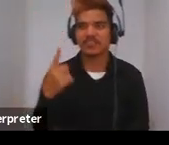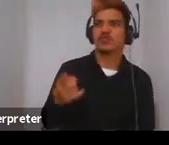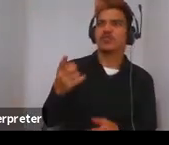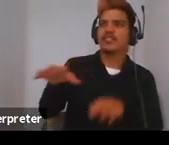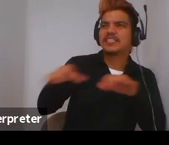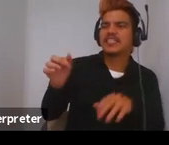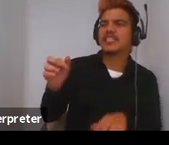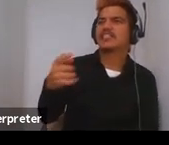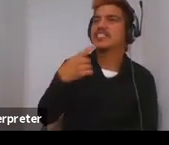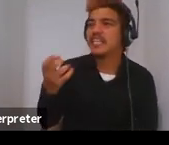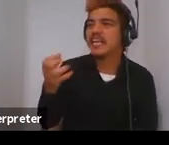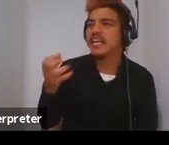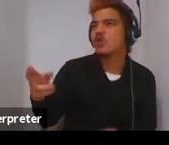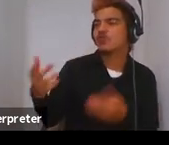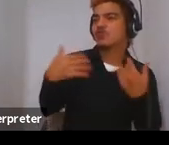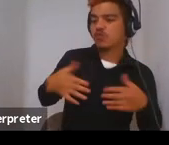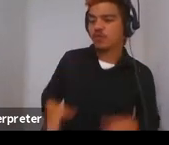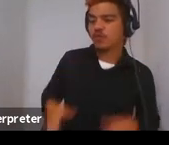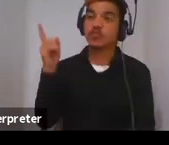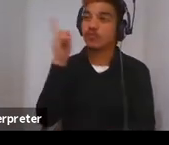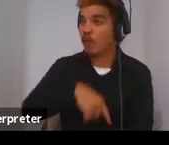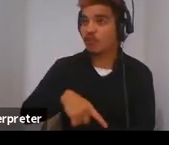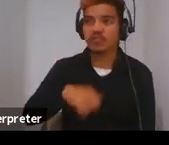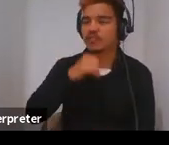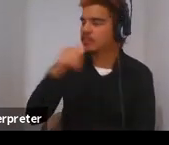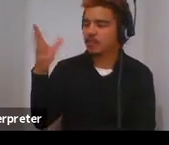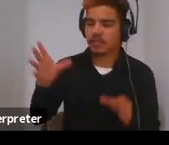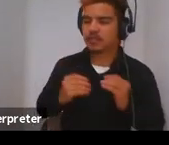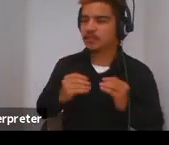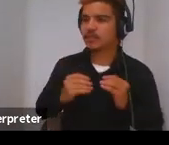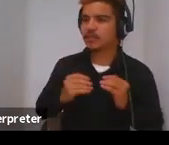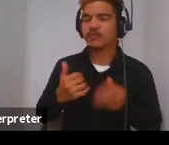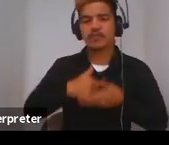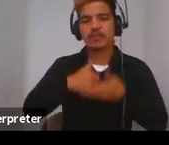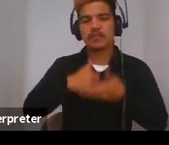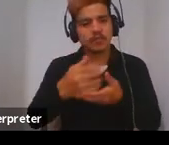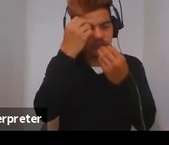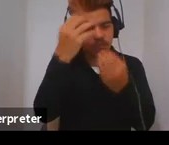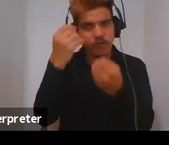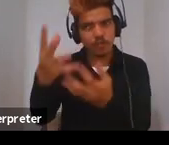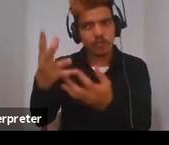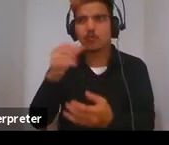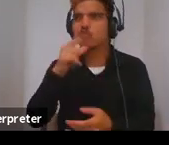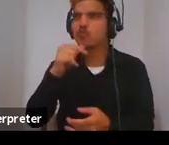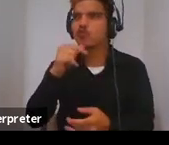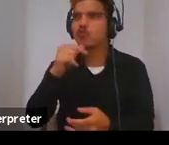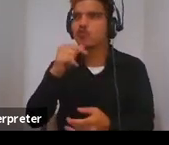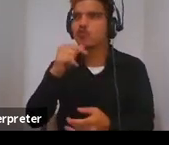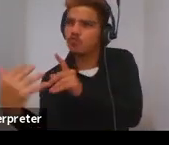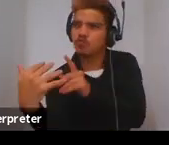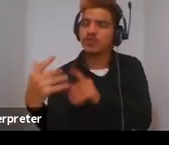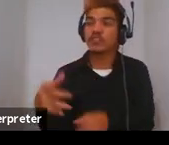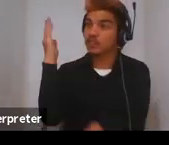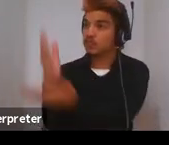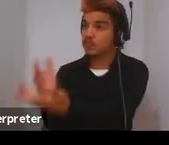is false and unacceptable. It often can be helpful to start by telling the person doing the harassing to stop. Let him or